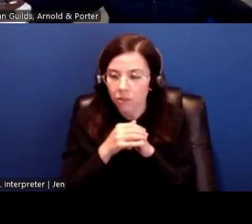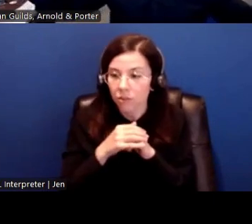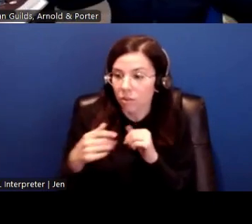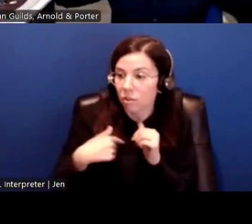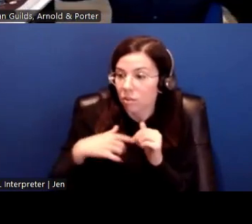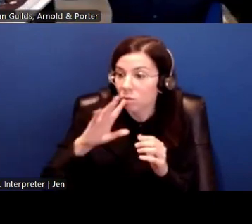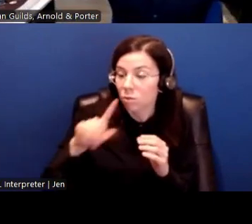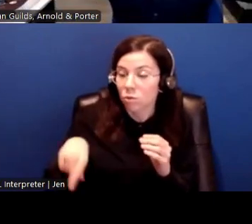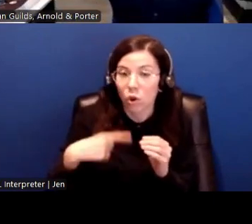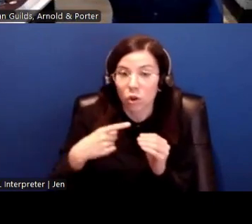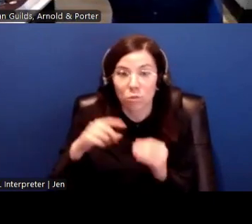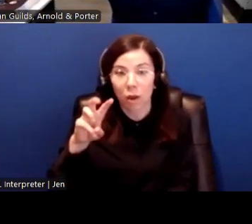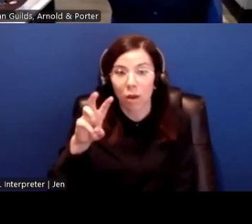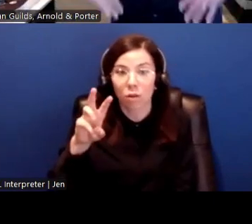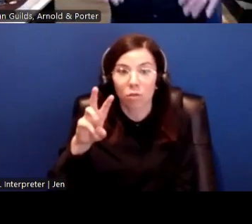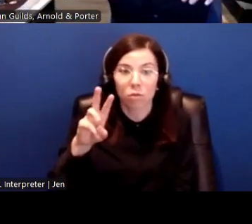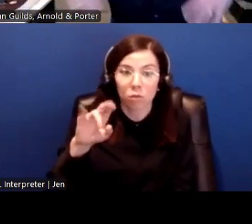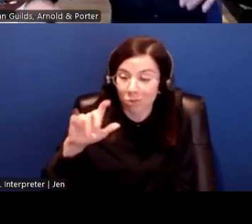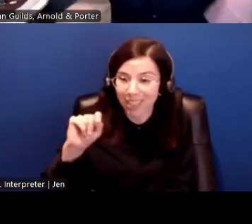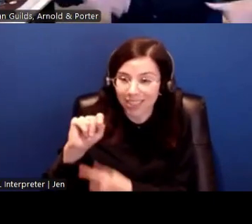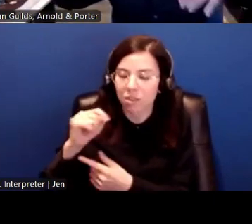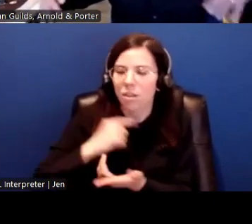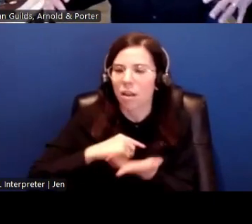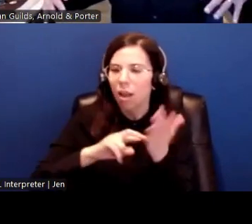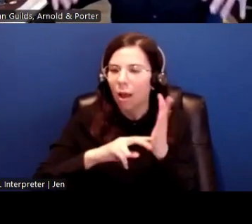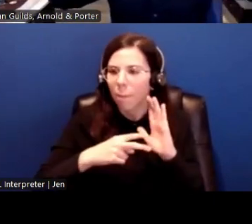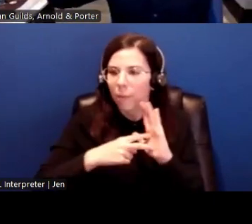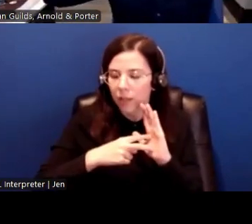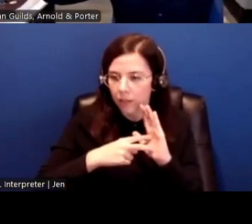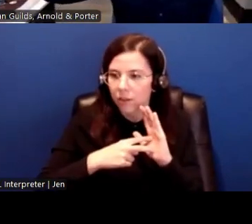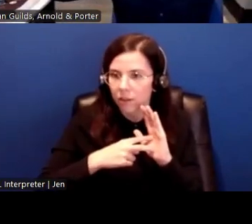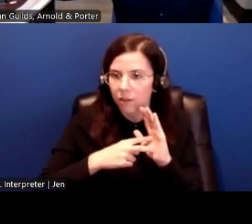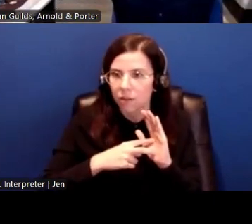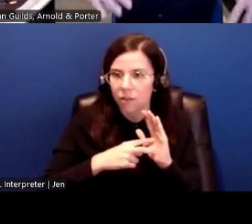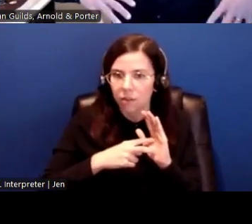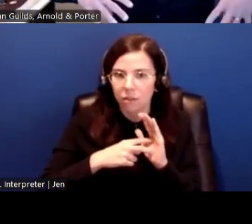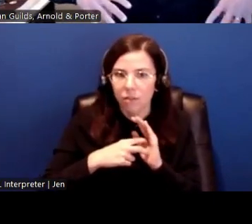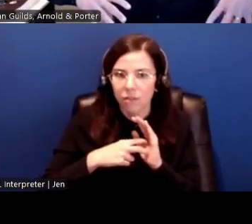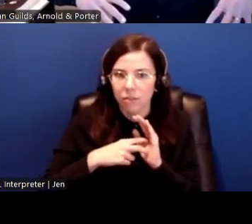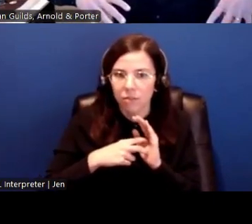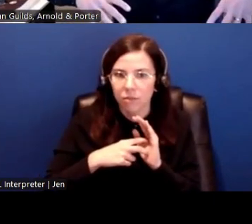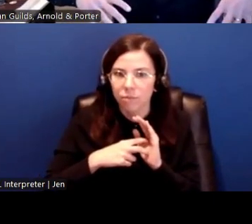about a writ, I'm talking about it's either